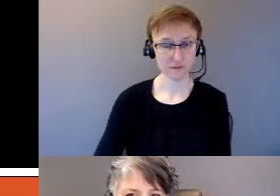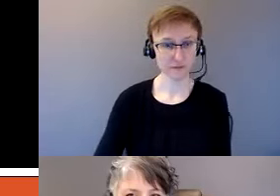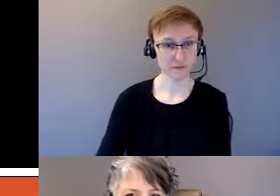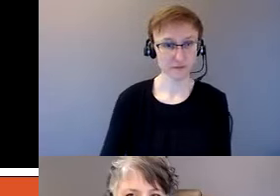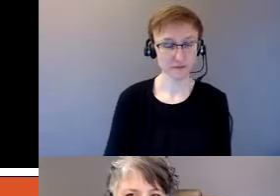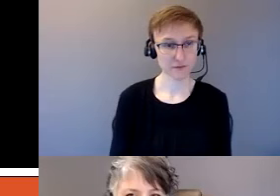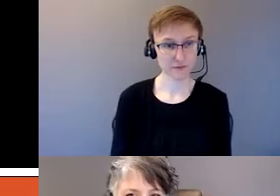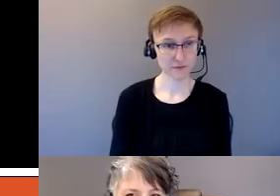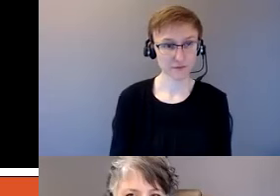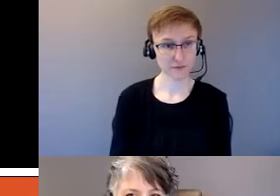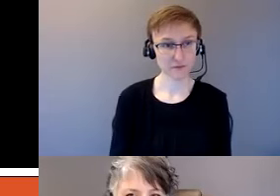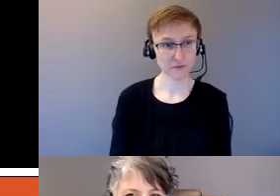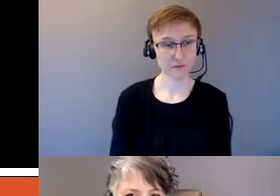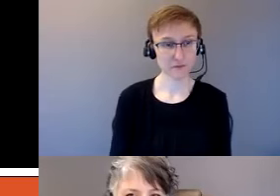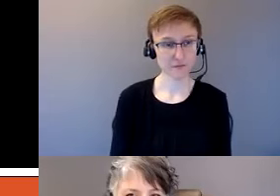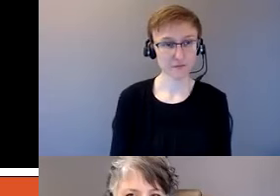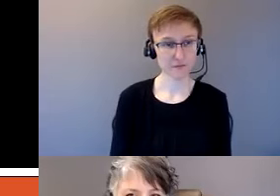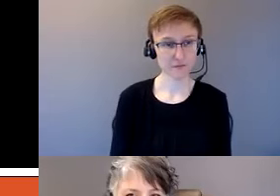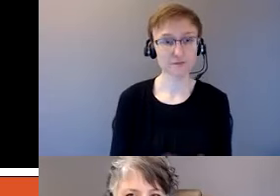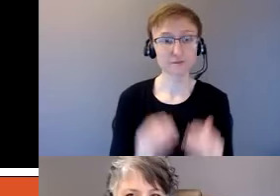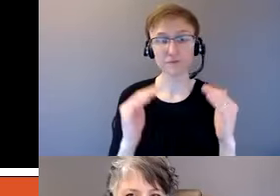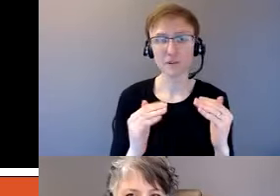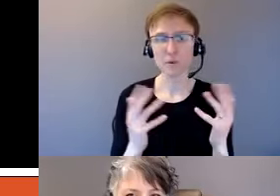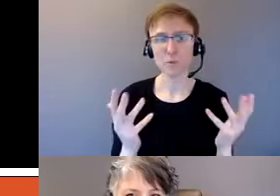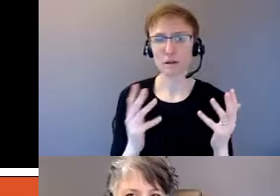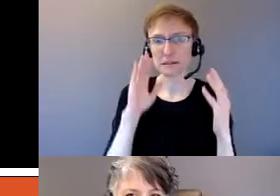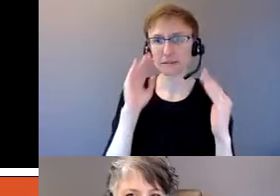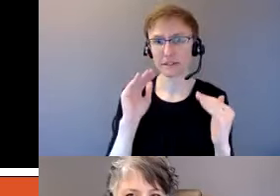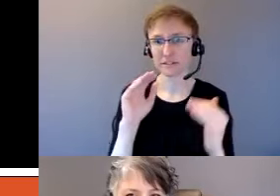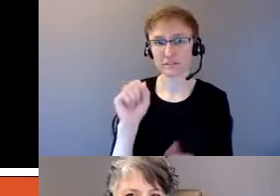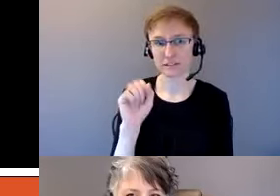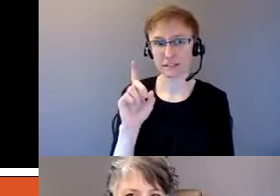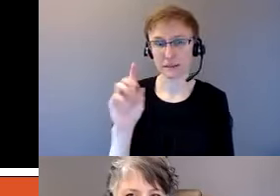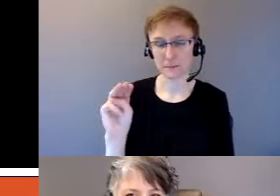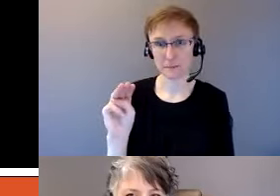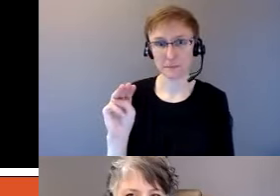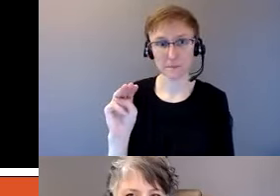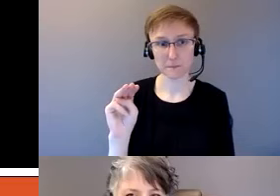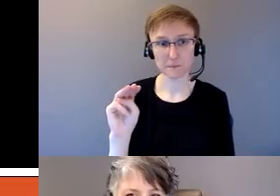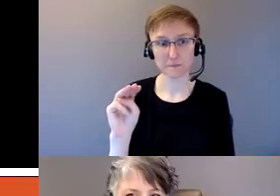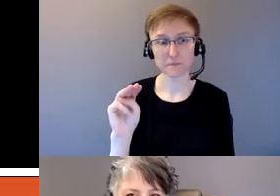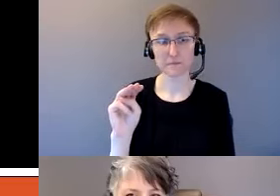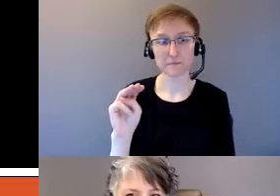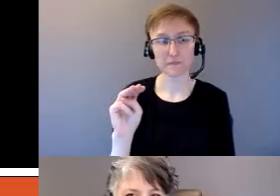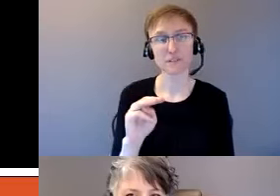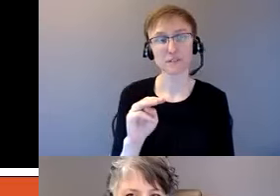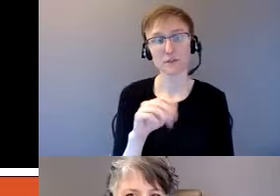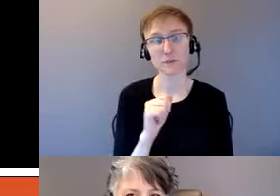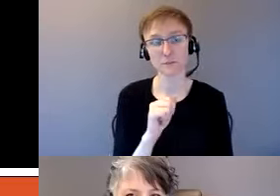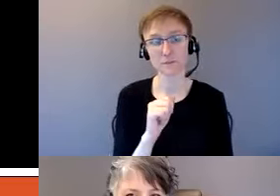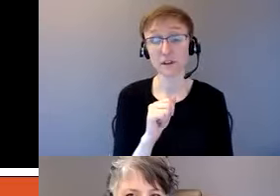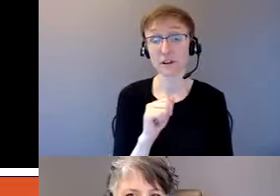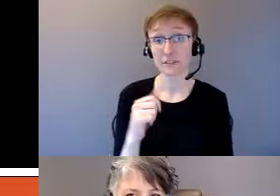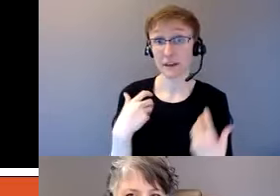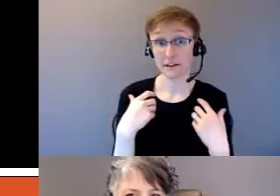So, and what is the expectations for that SDM? So just highlighting this, I think it's also important, is that the Healthcare